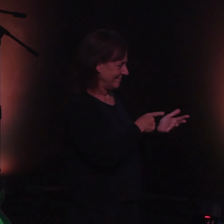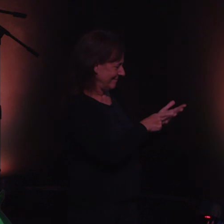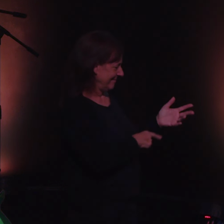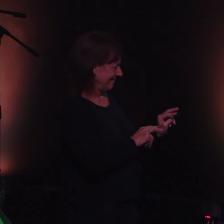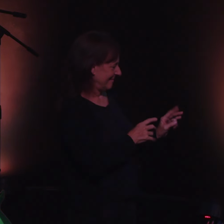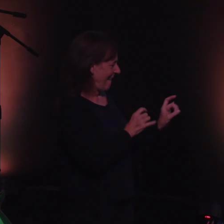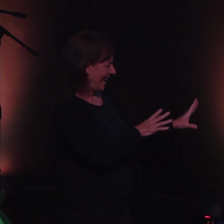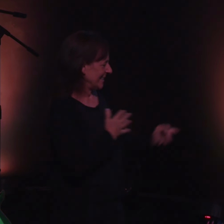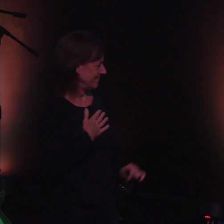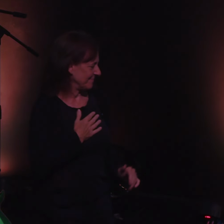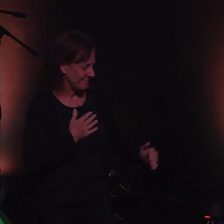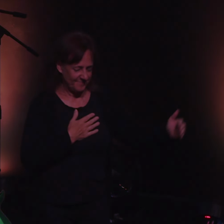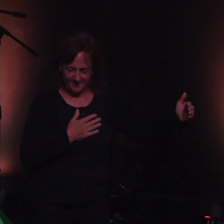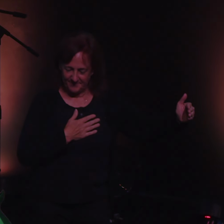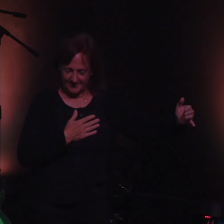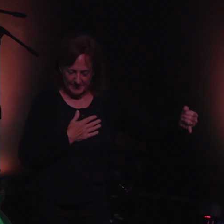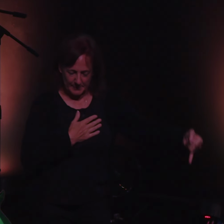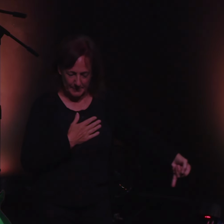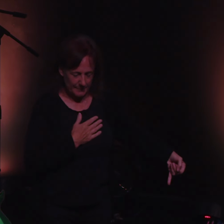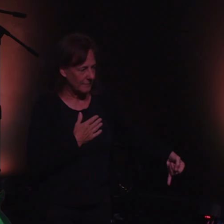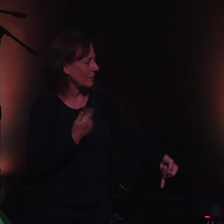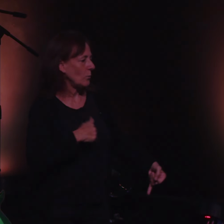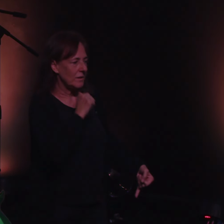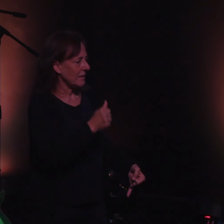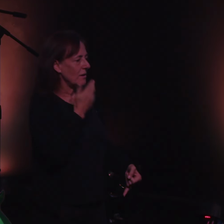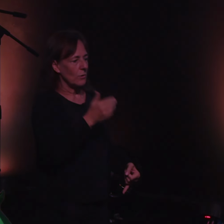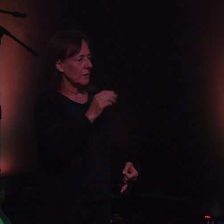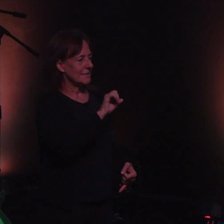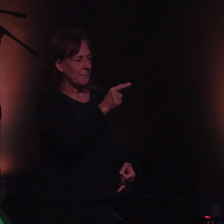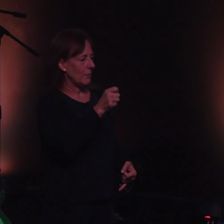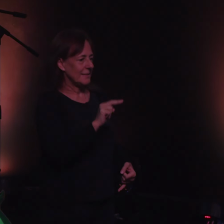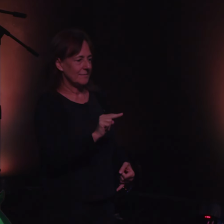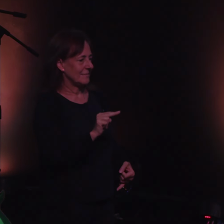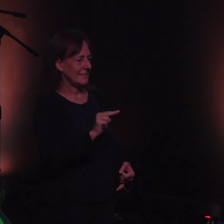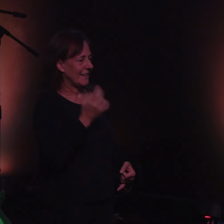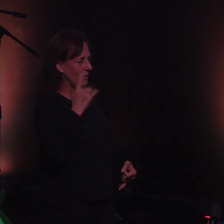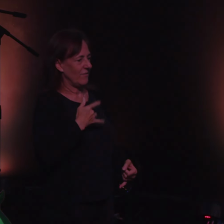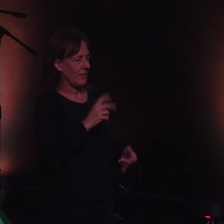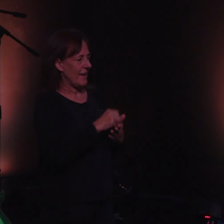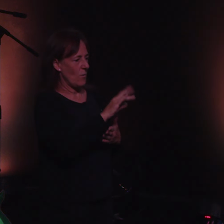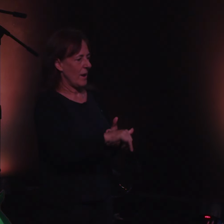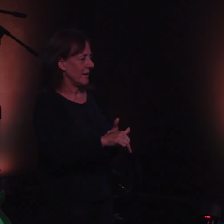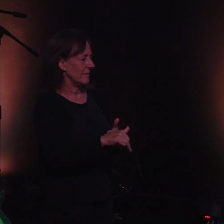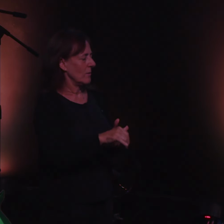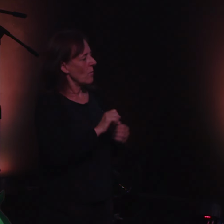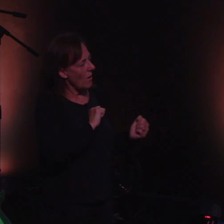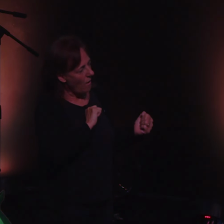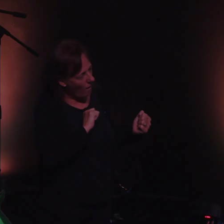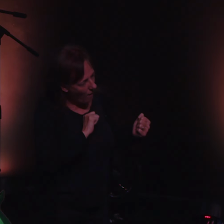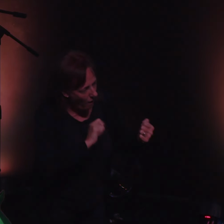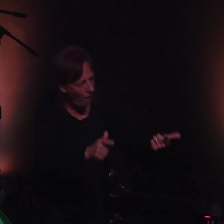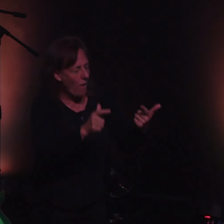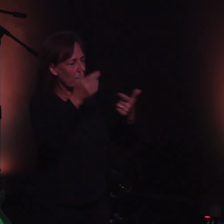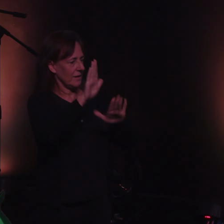That's why we need the Good Samaritan. That's why we're not the Good Samaritan. We need him to change our mind. We are all God's